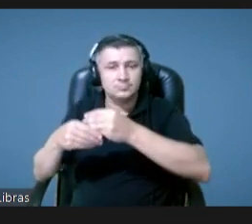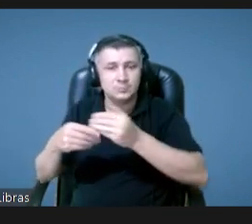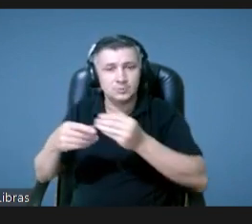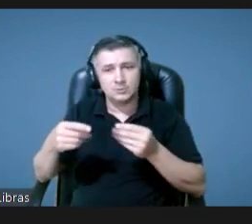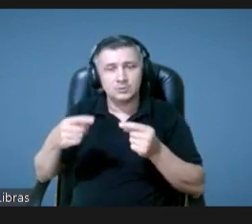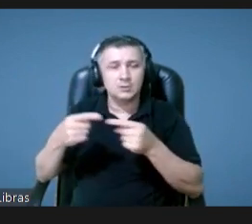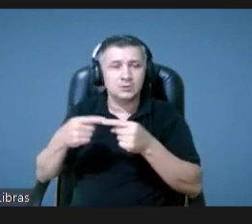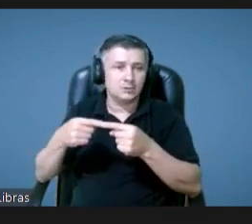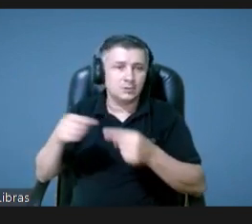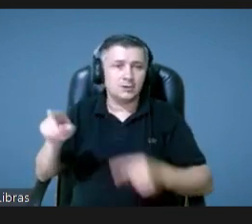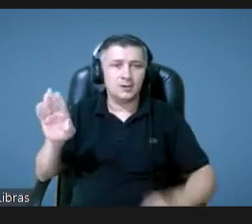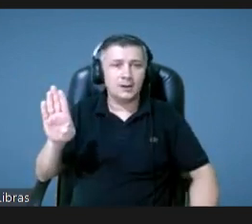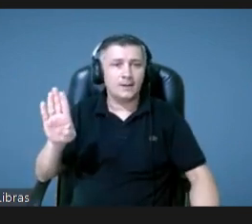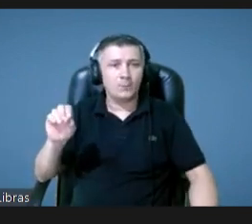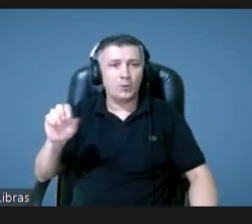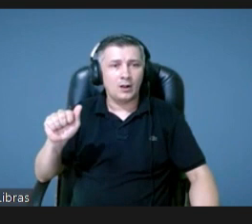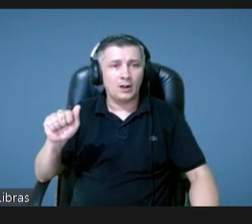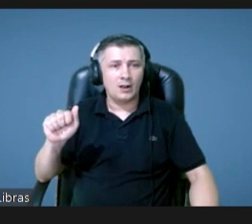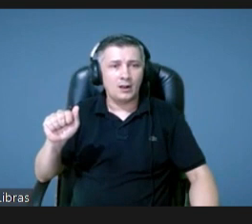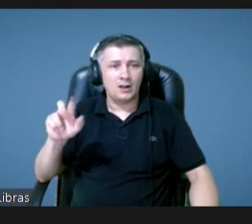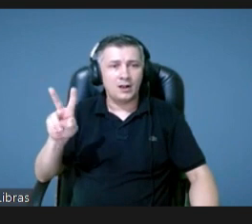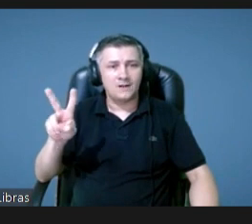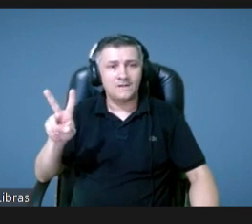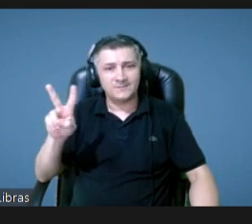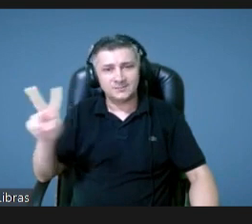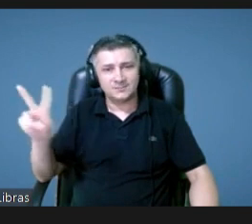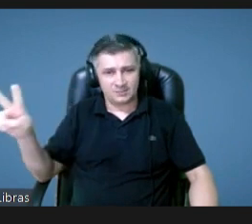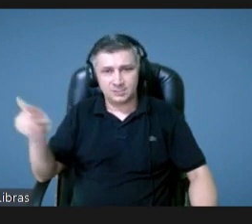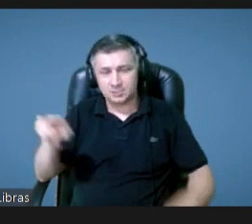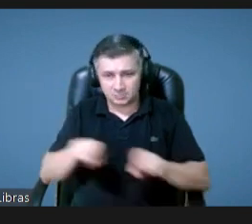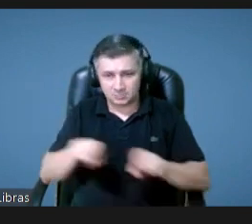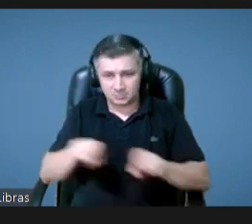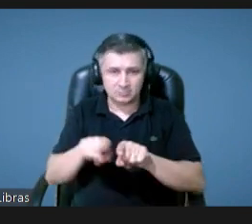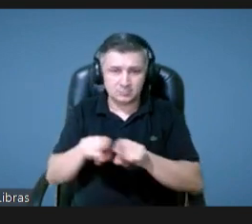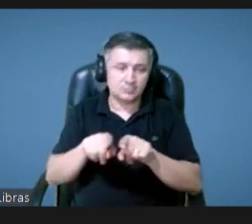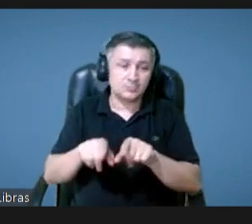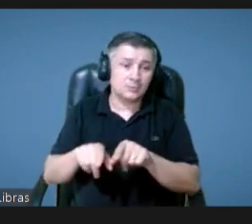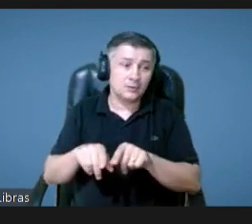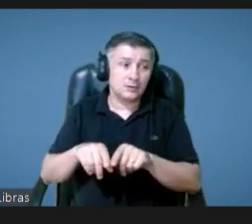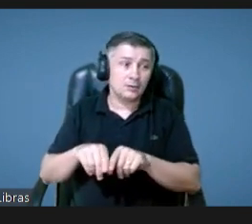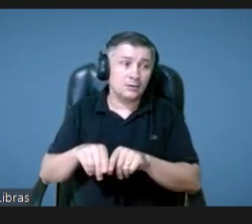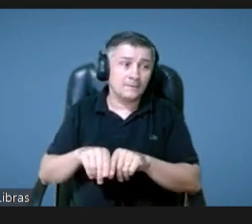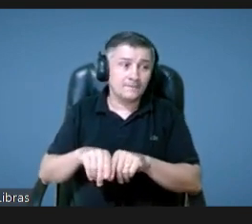Reserva and other areas in Boa Vista village.